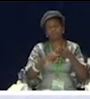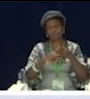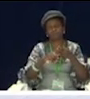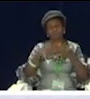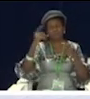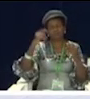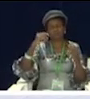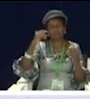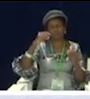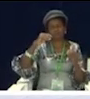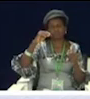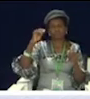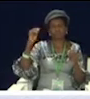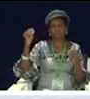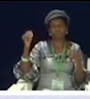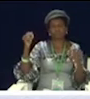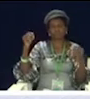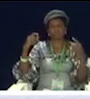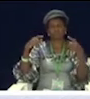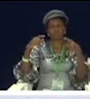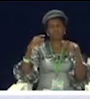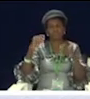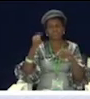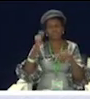with your